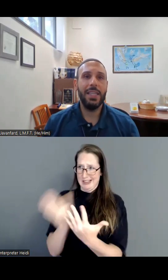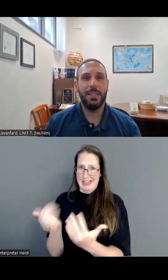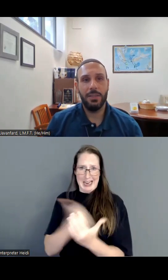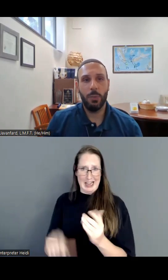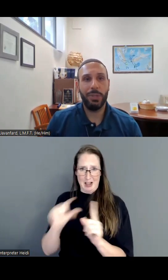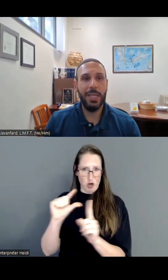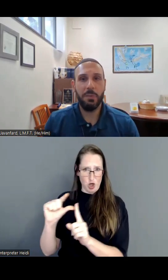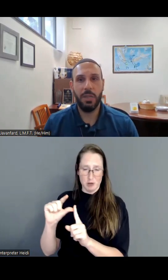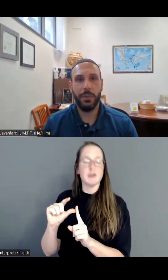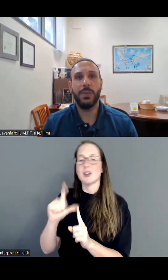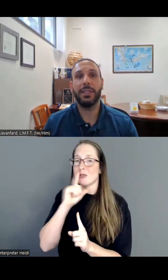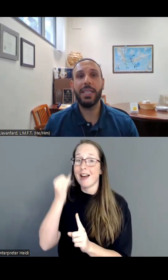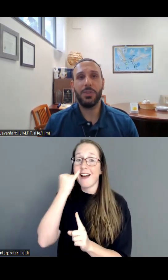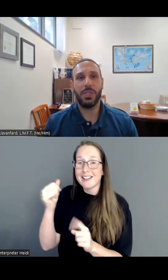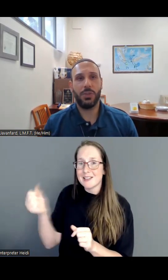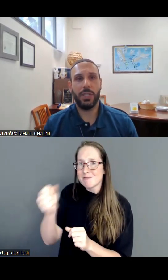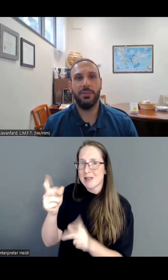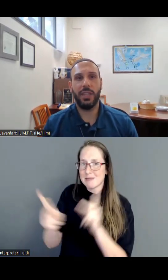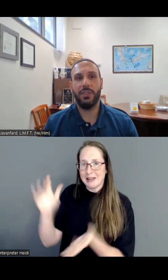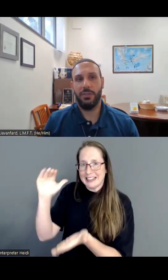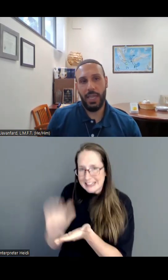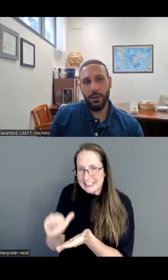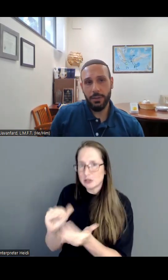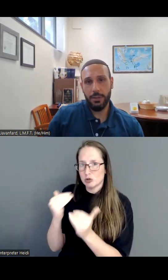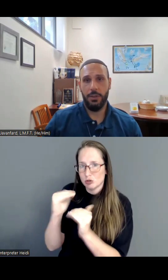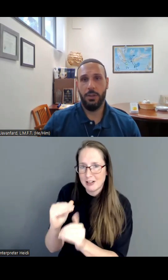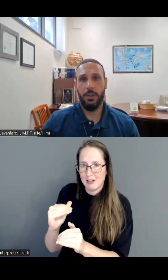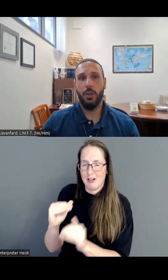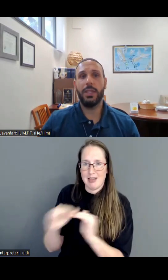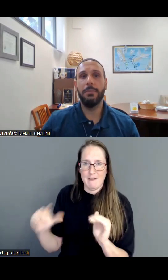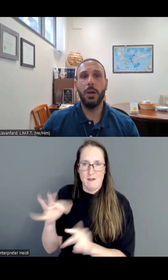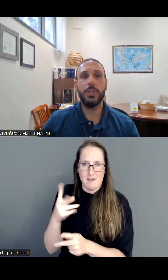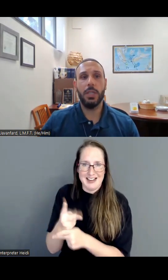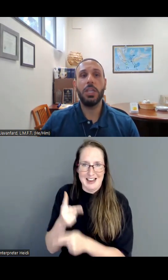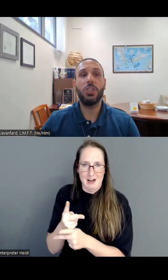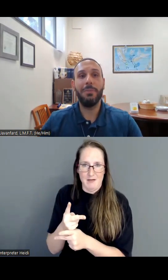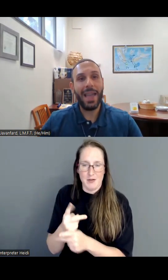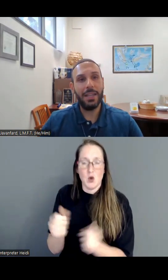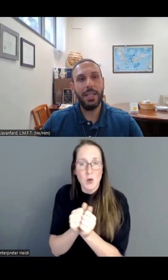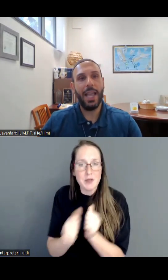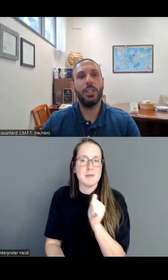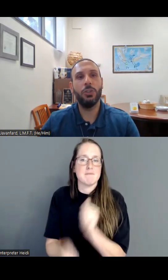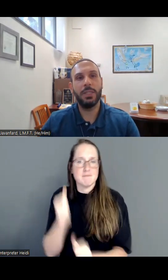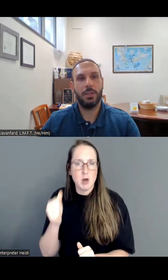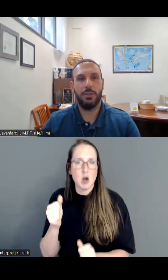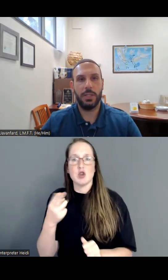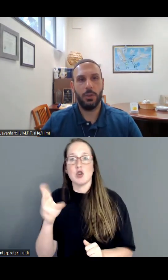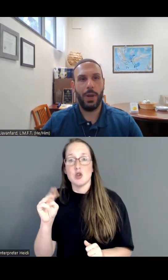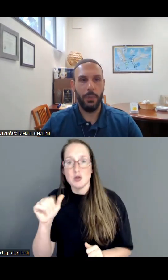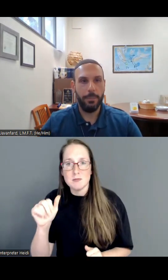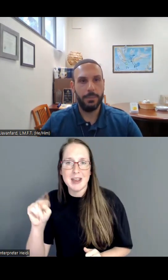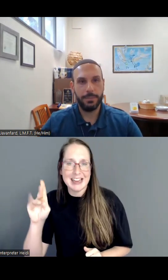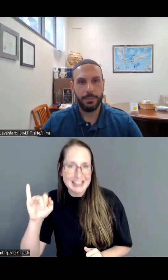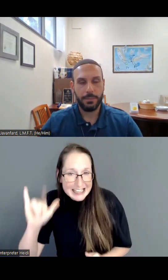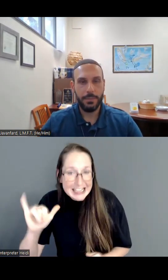idea is to place people in the least restrictive level of care with the most humanity and human services